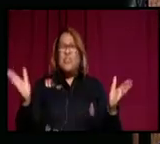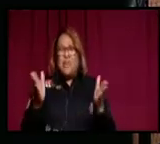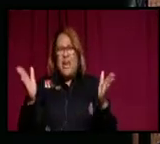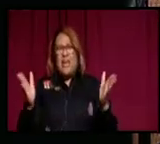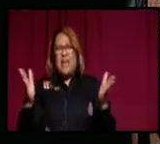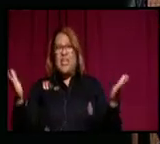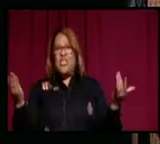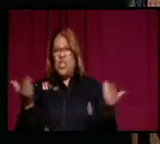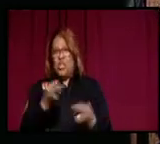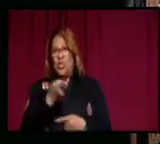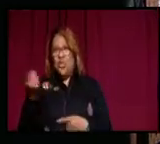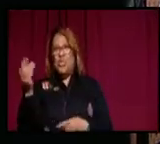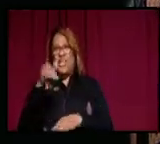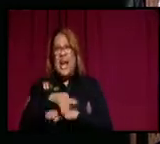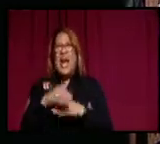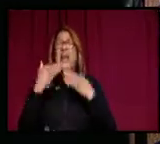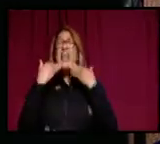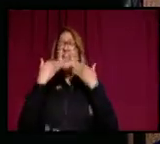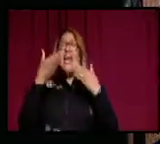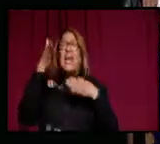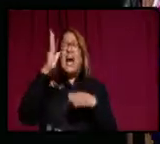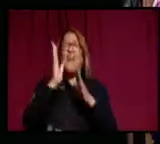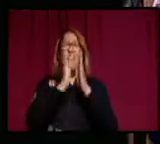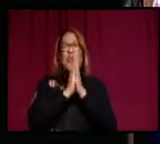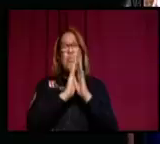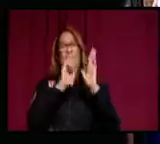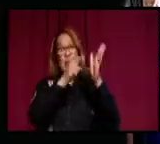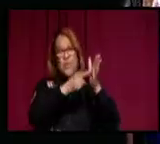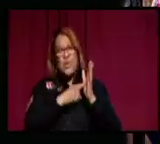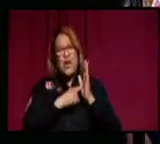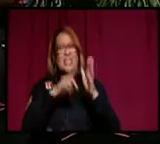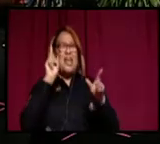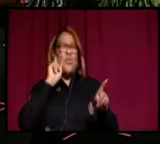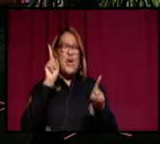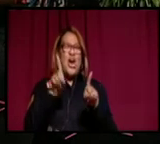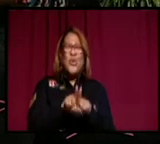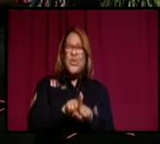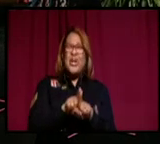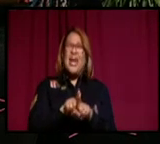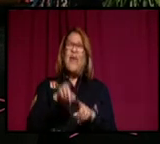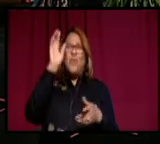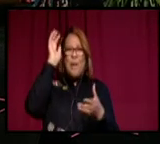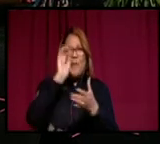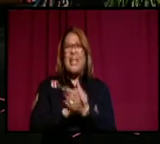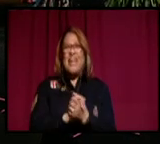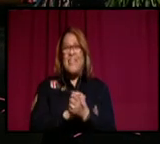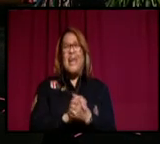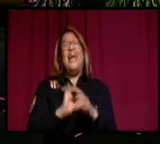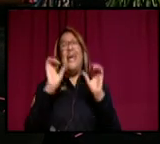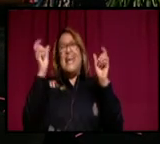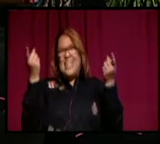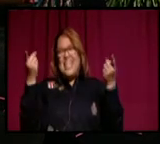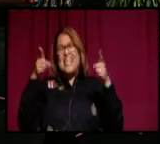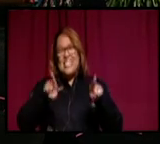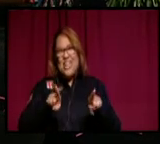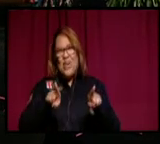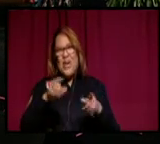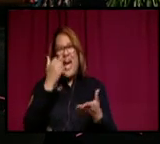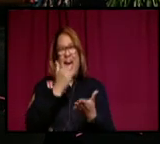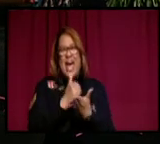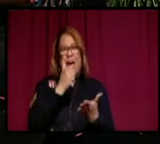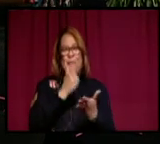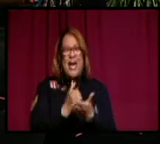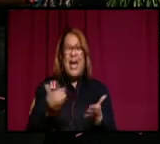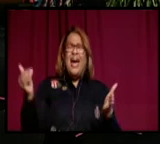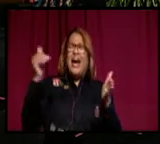Thank God for your prayer request, and we touch and agree. We, yes, believe it, and it is so, and it is, and amen. So. Amen. Amen. We want to